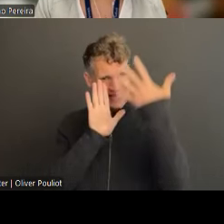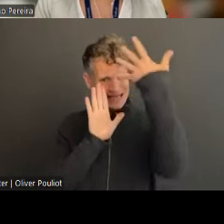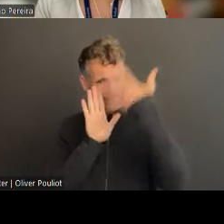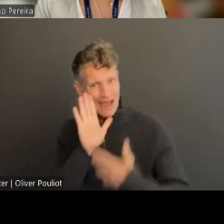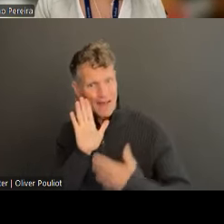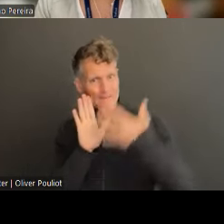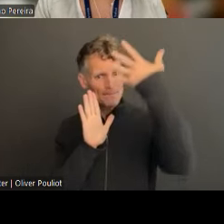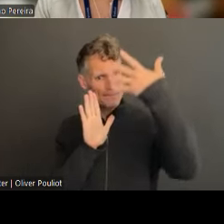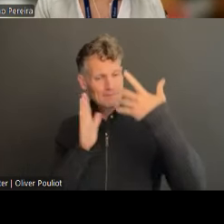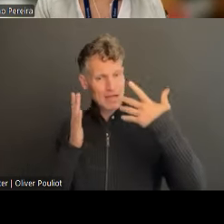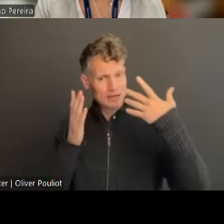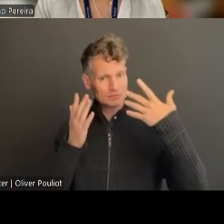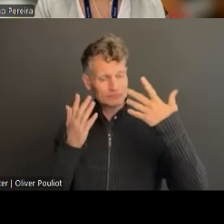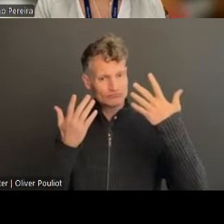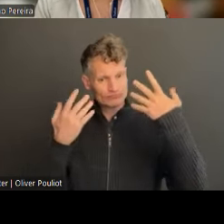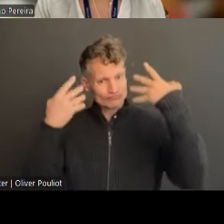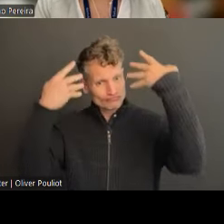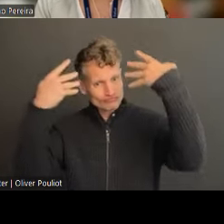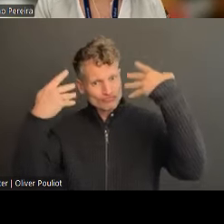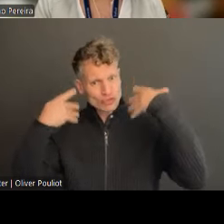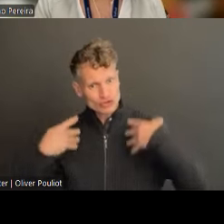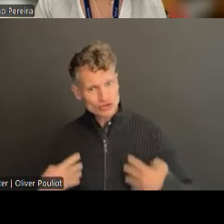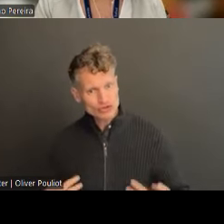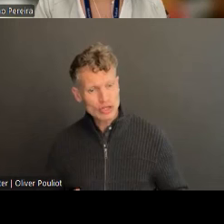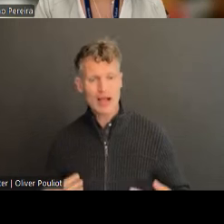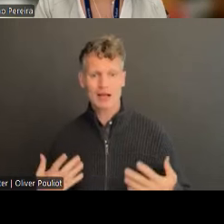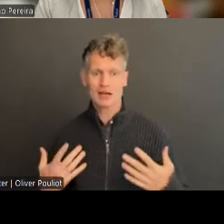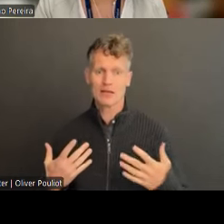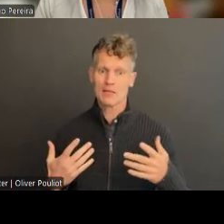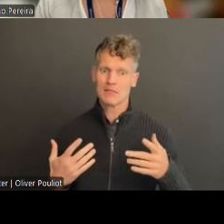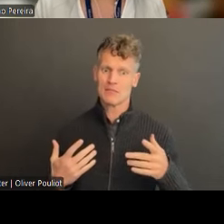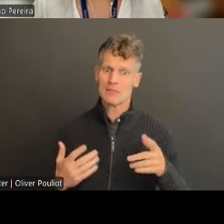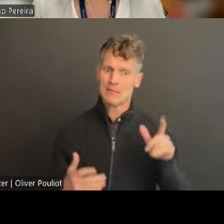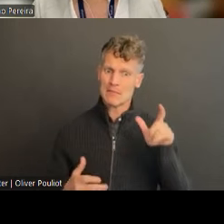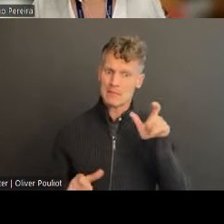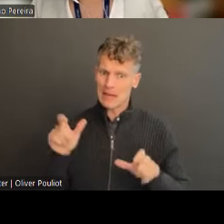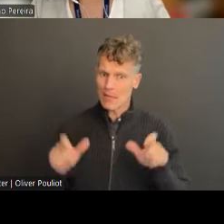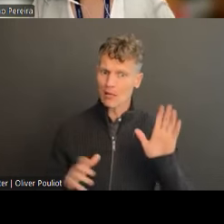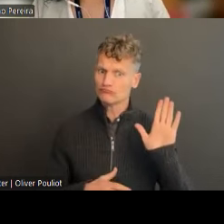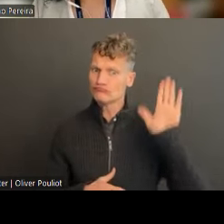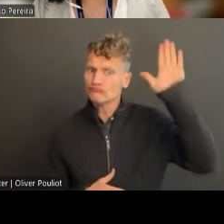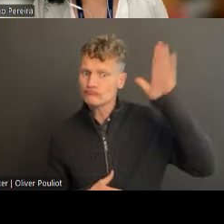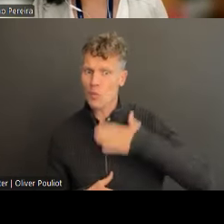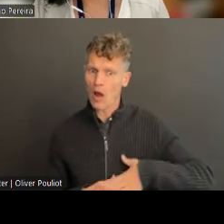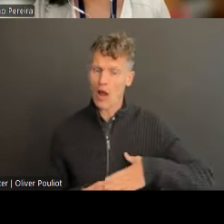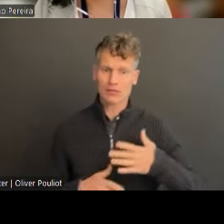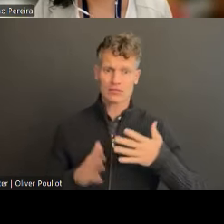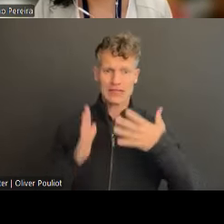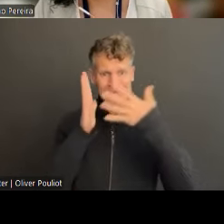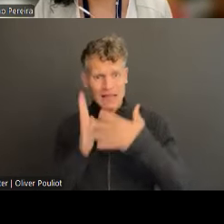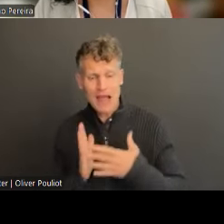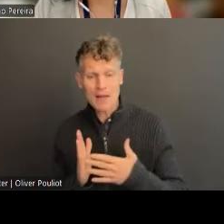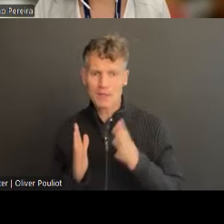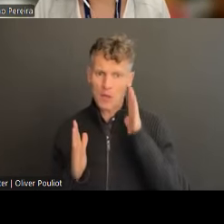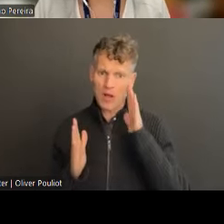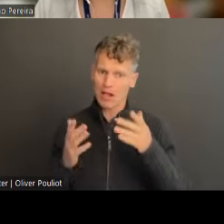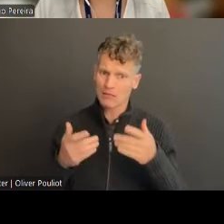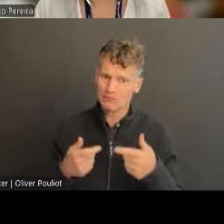are asking for these types of exams, that they are provided, and by doing so, we will have the